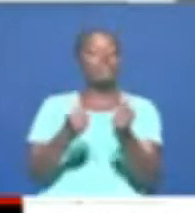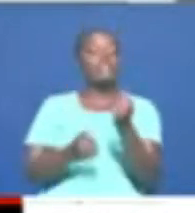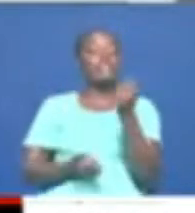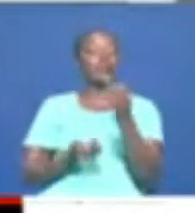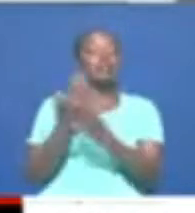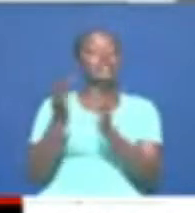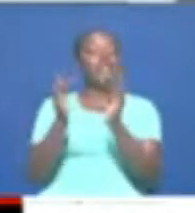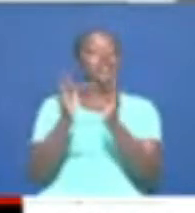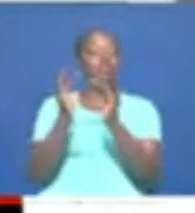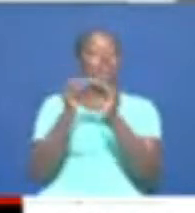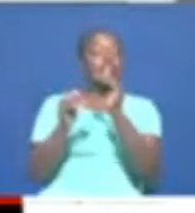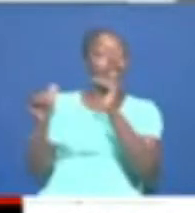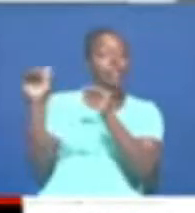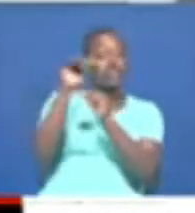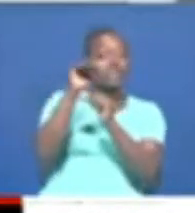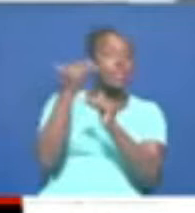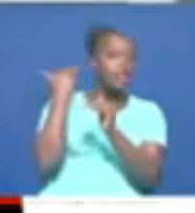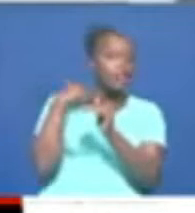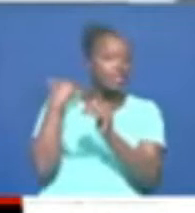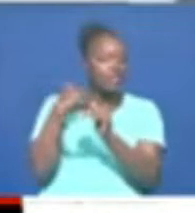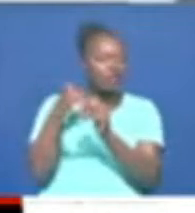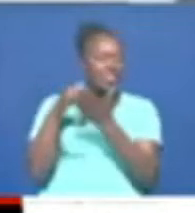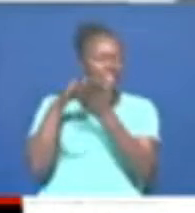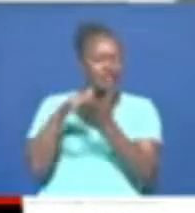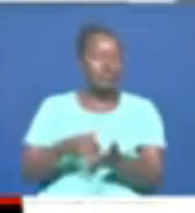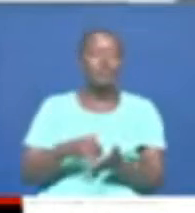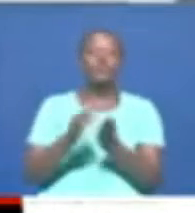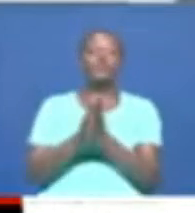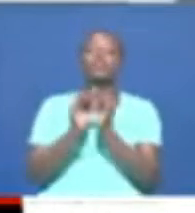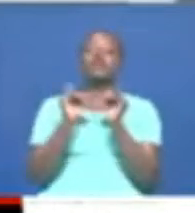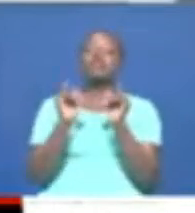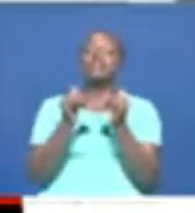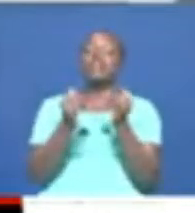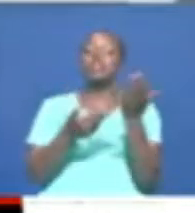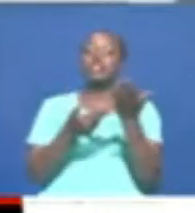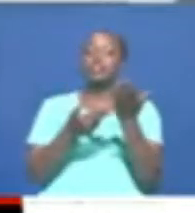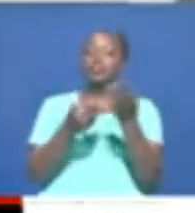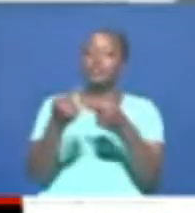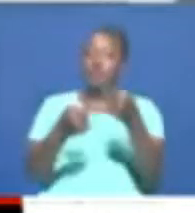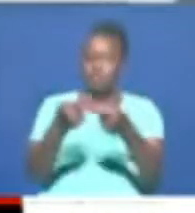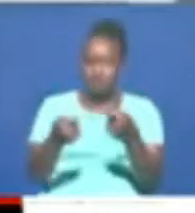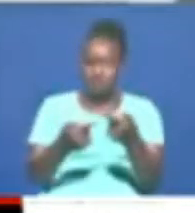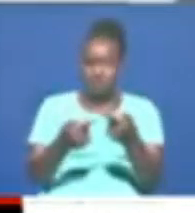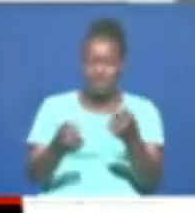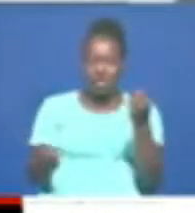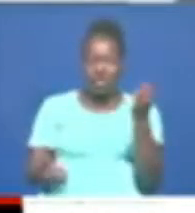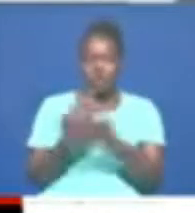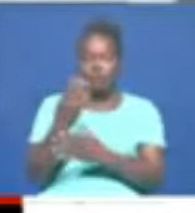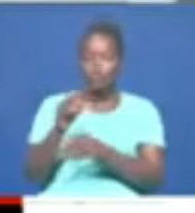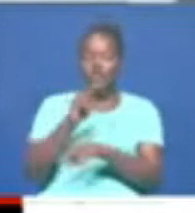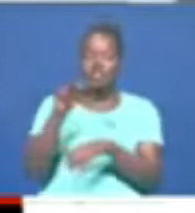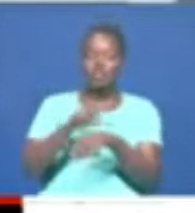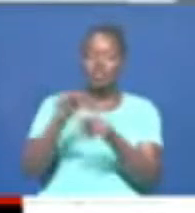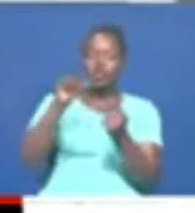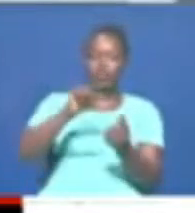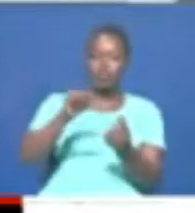crimes bedeviling the country in the wake of modern technology progression. Speaking when he commissioned the National Forensic Laboratory at